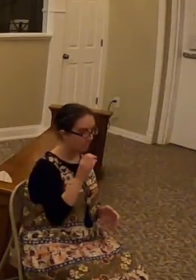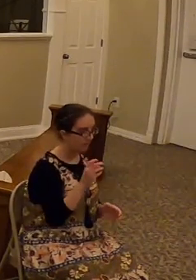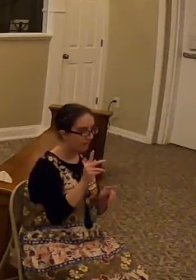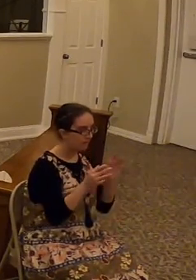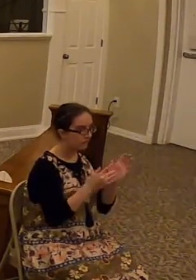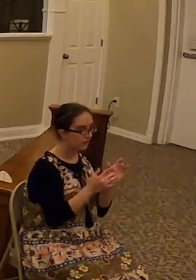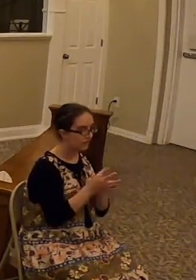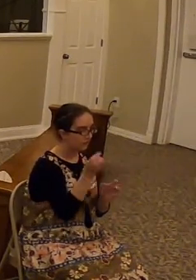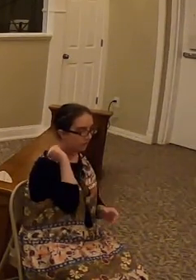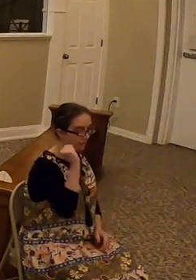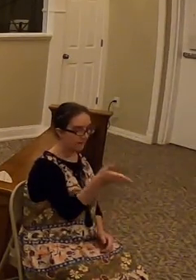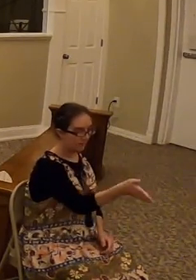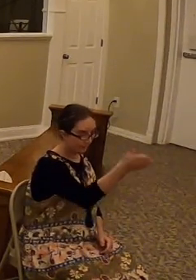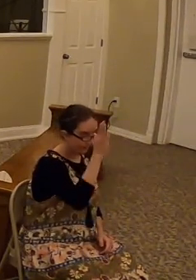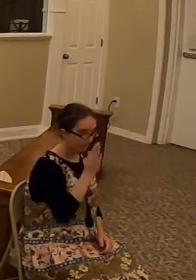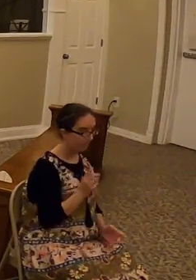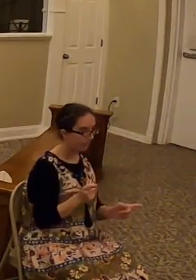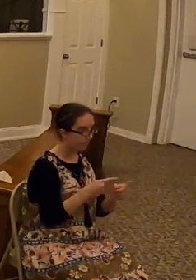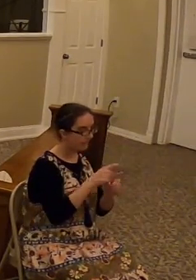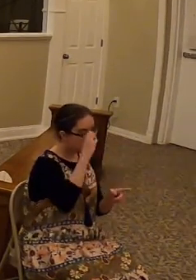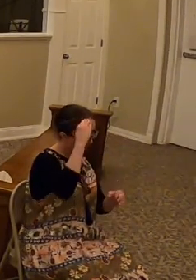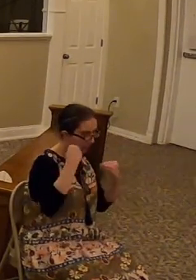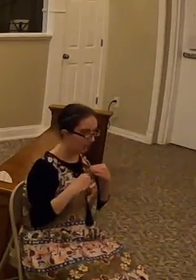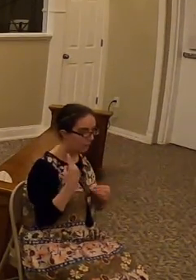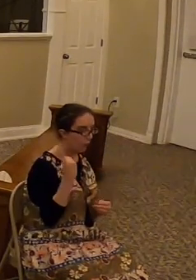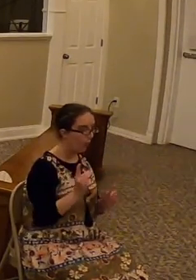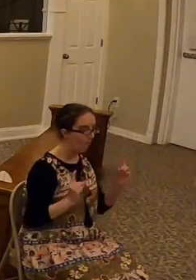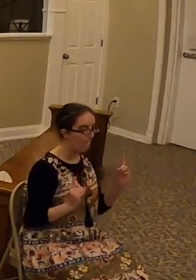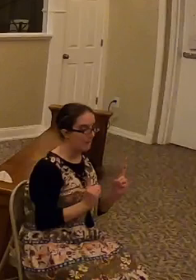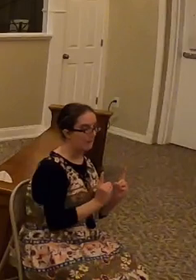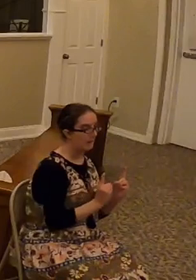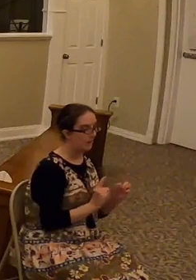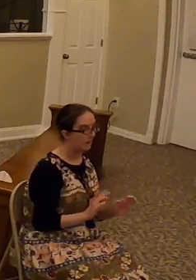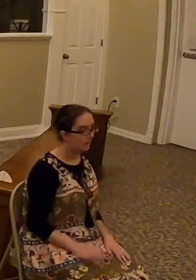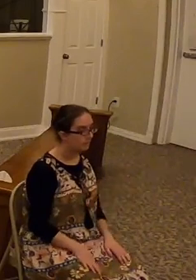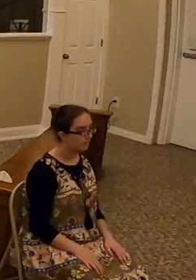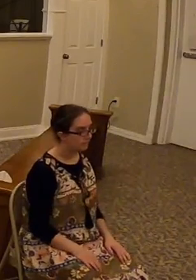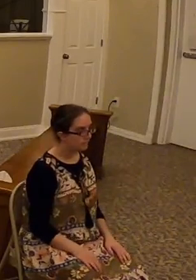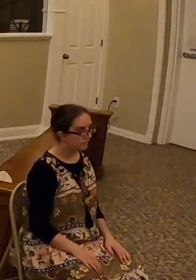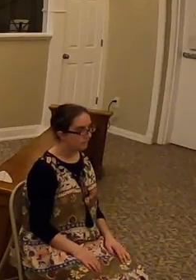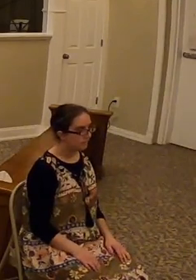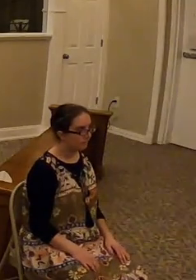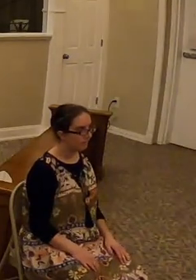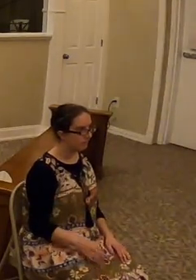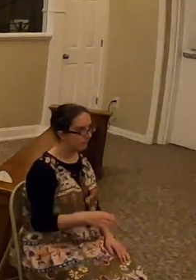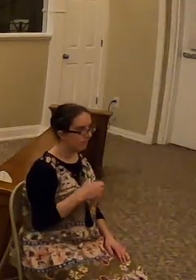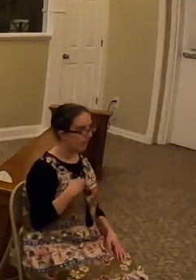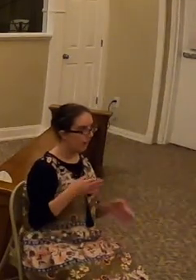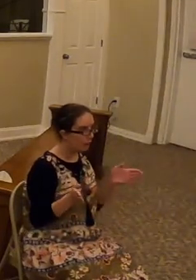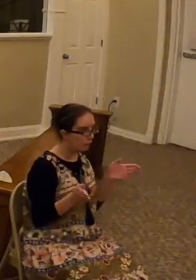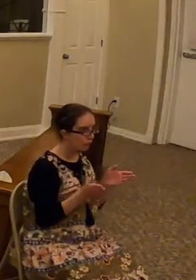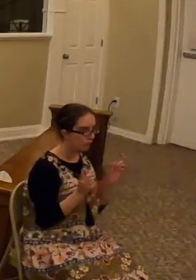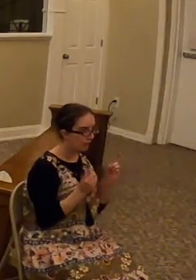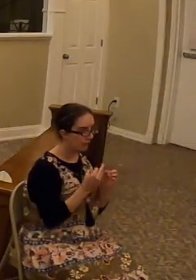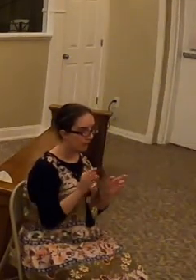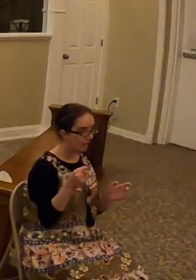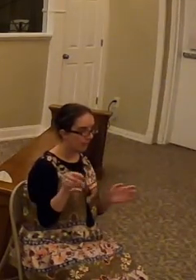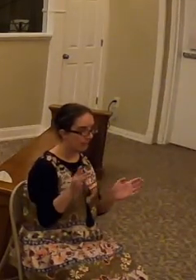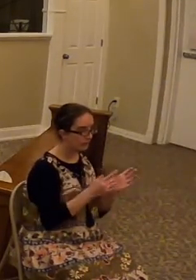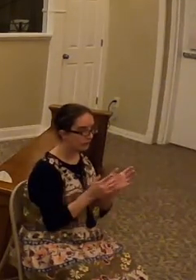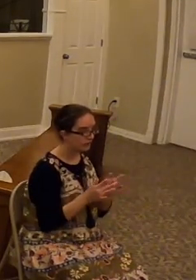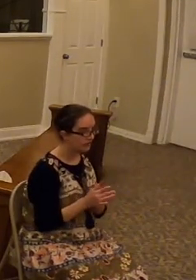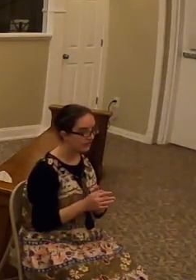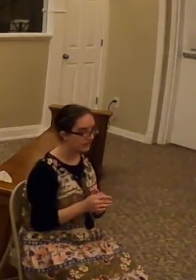was God. Until he had his own encounter. Hallelujah. He had a close encounter of the Jesus